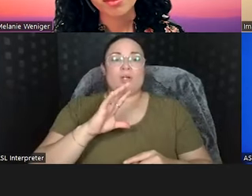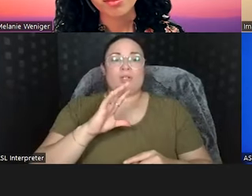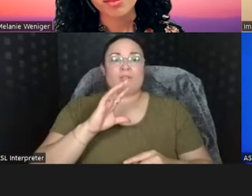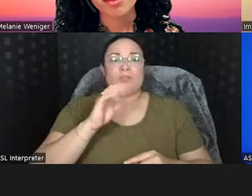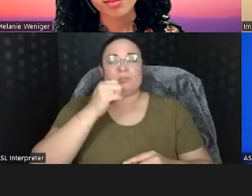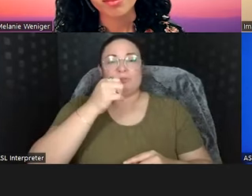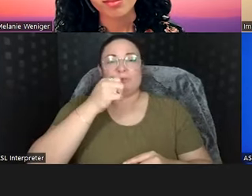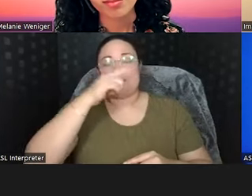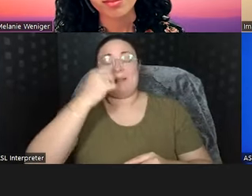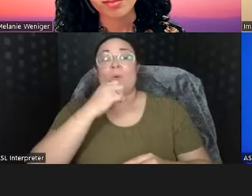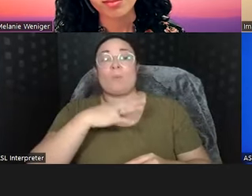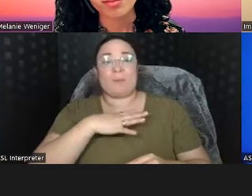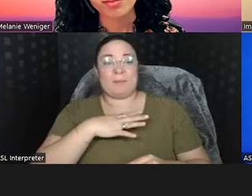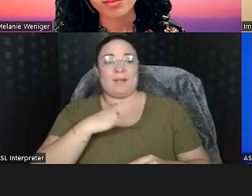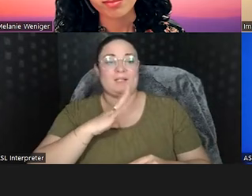Black women.